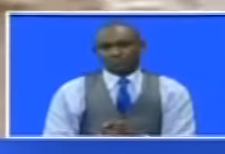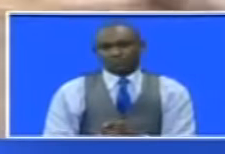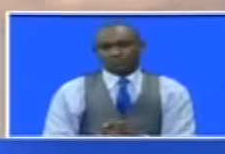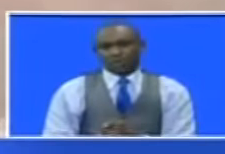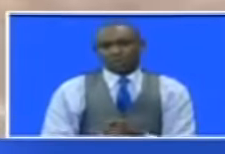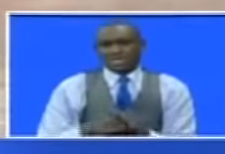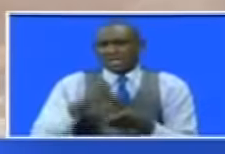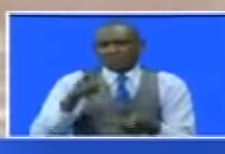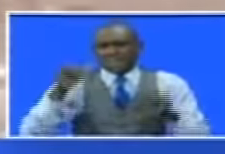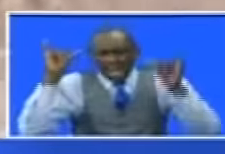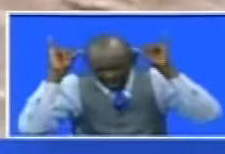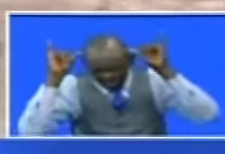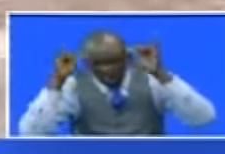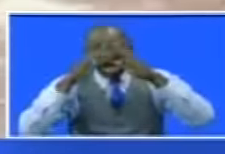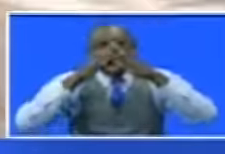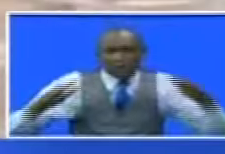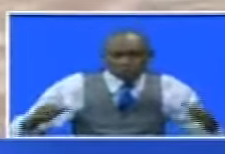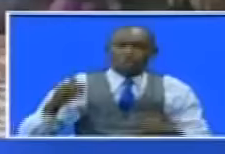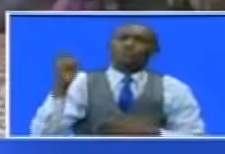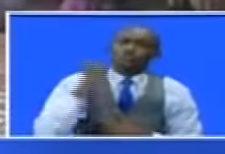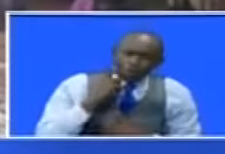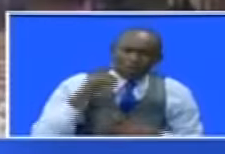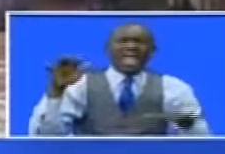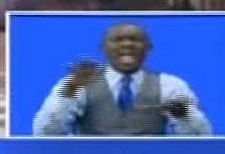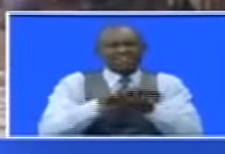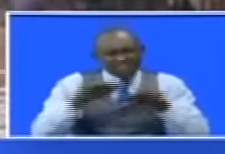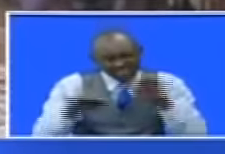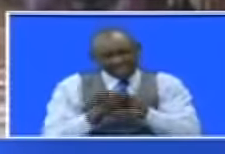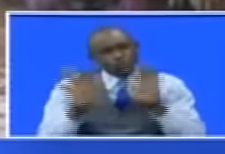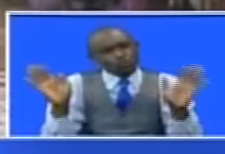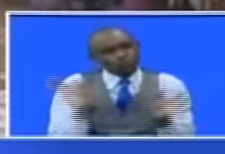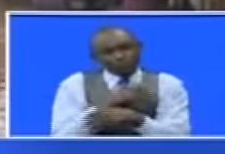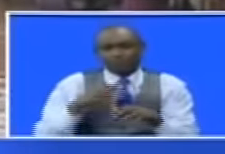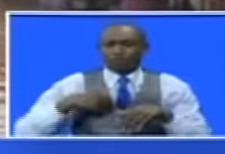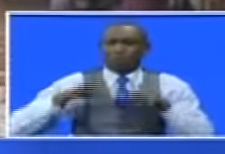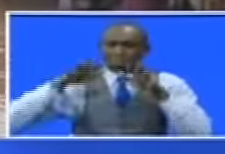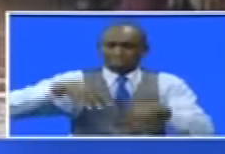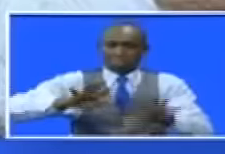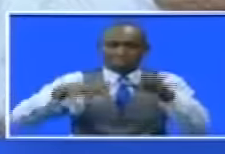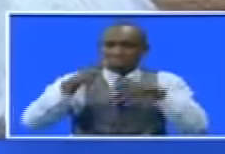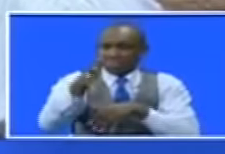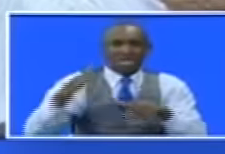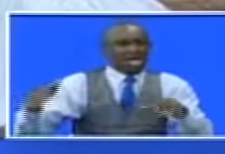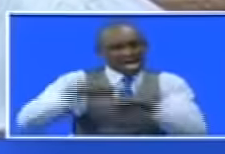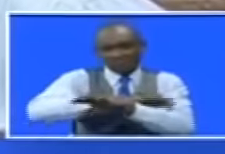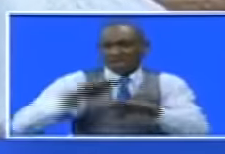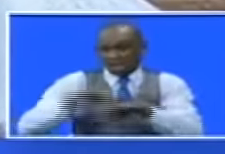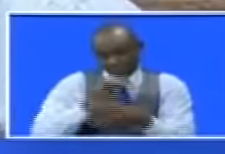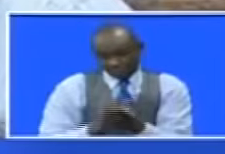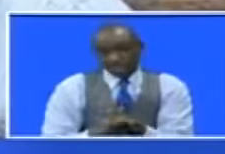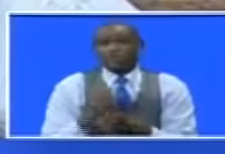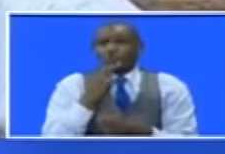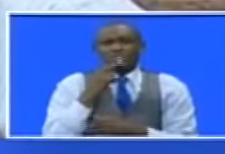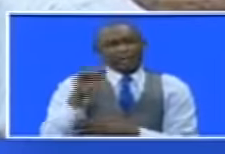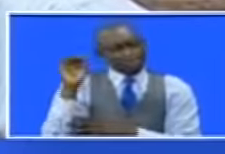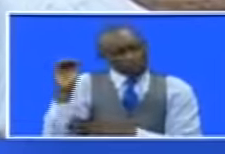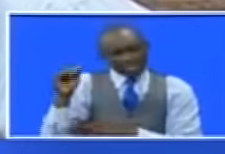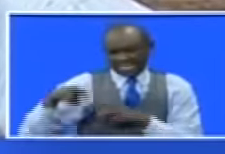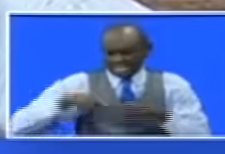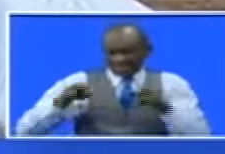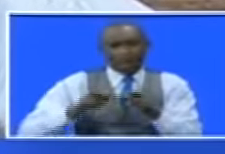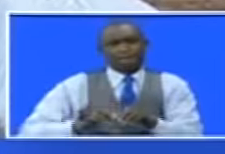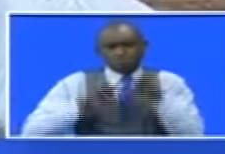From livestock, homes to shops, all swept away by floods and rice plantations submerged. Early Tuesday morning, River Nyando burst